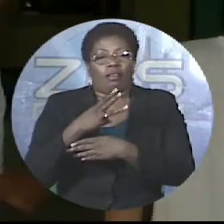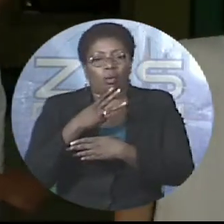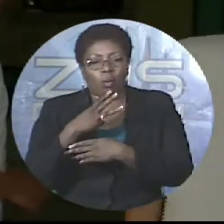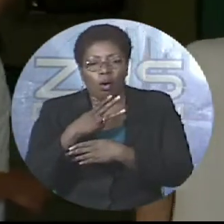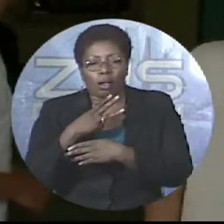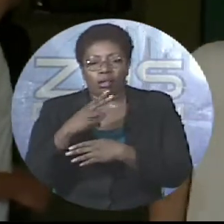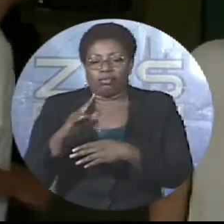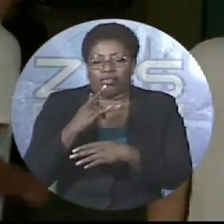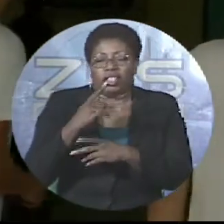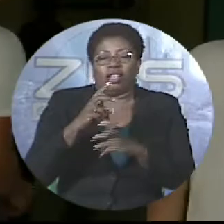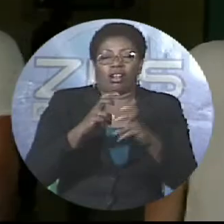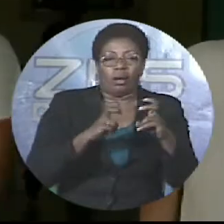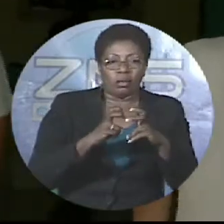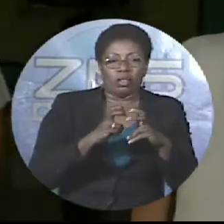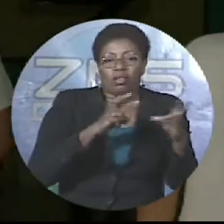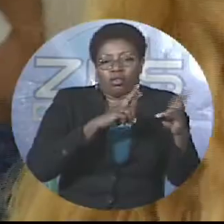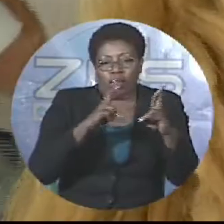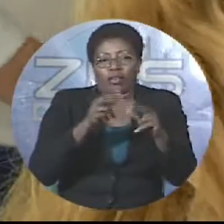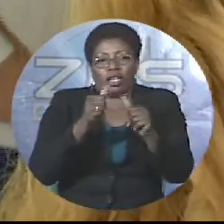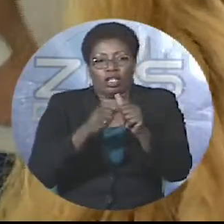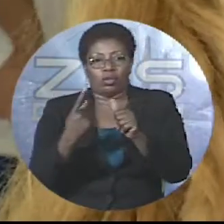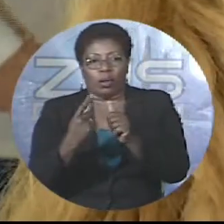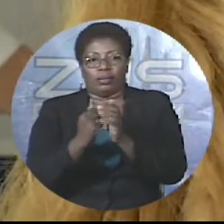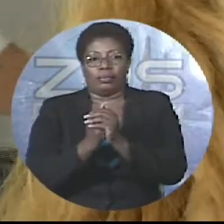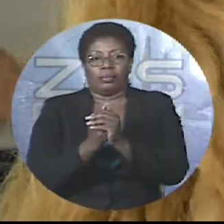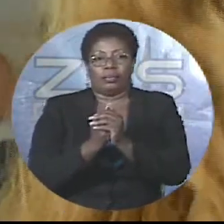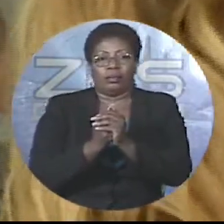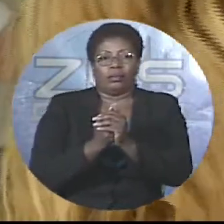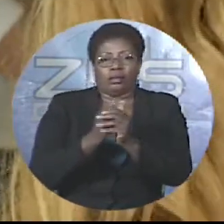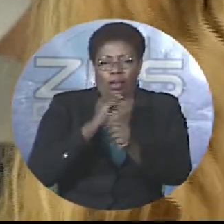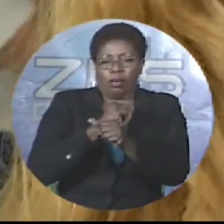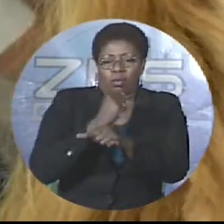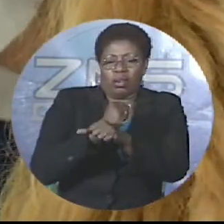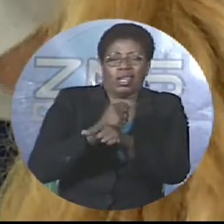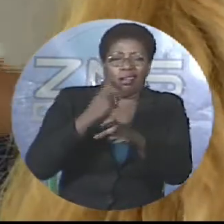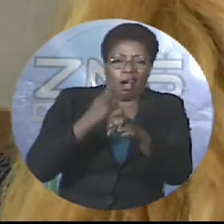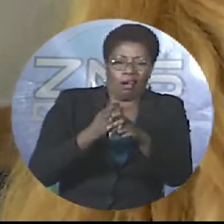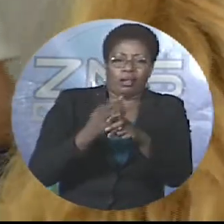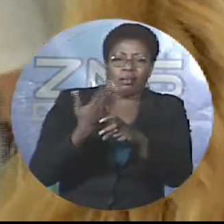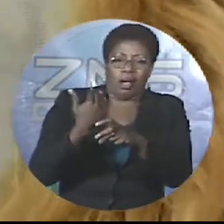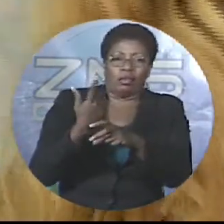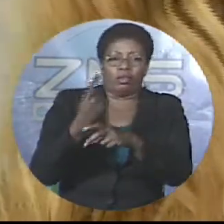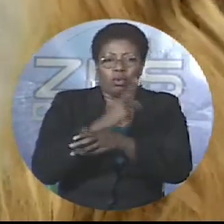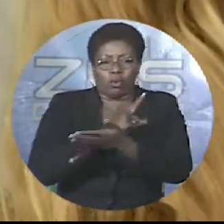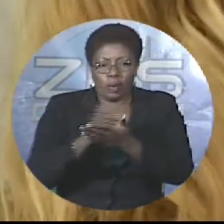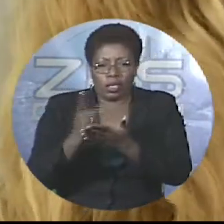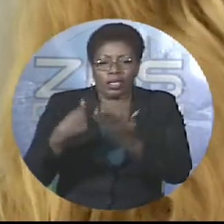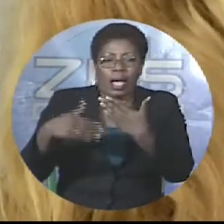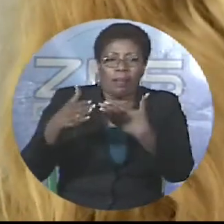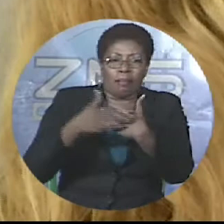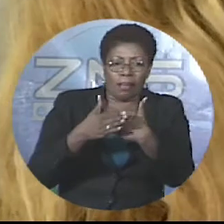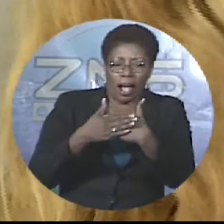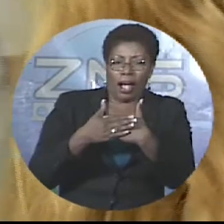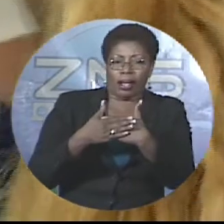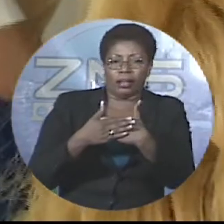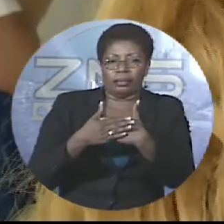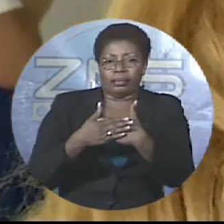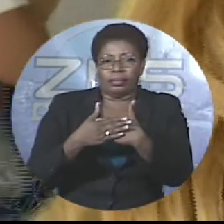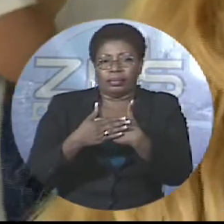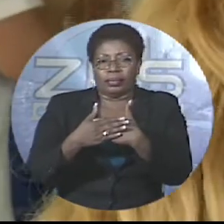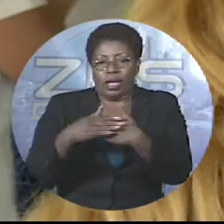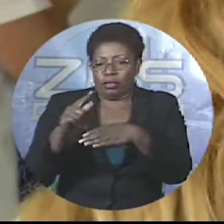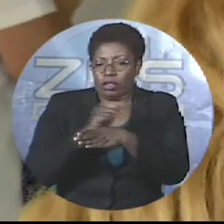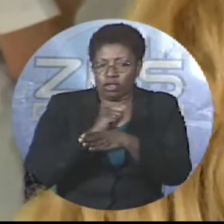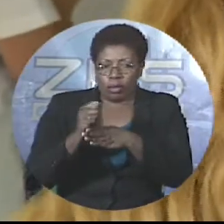the competition. So I'm looking forward to each one of them. I've been working like really hard, especially like the last couple of weeks. We've just come back from the European Juniors, which are in